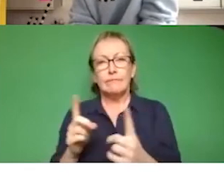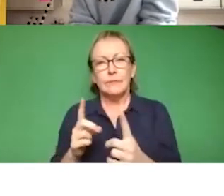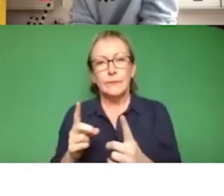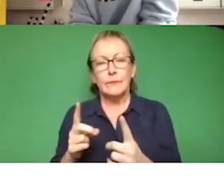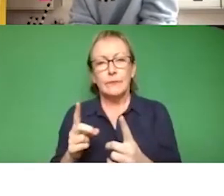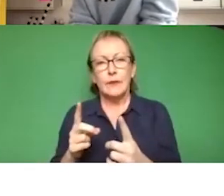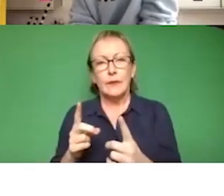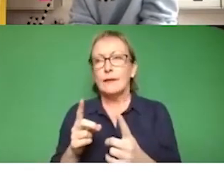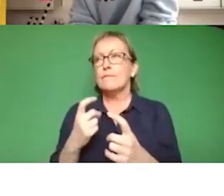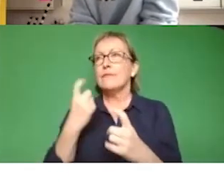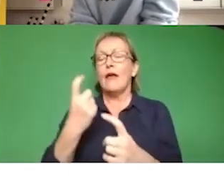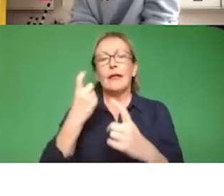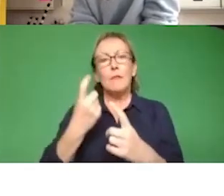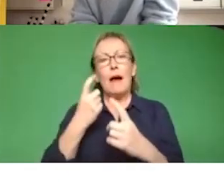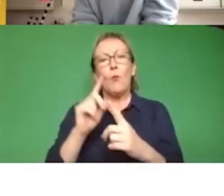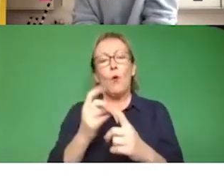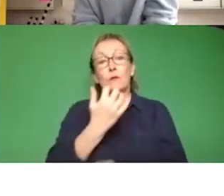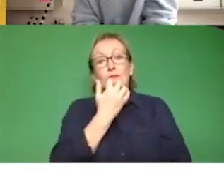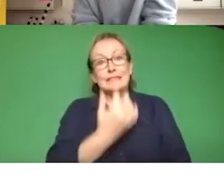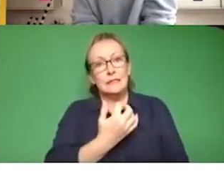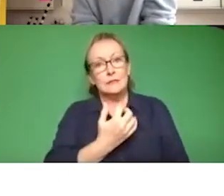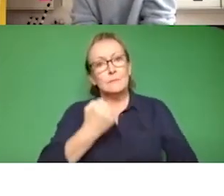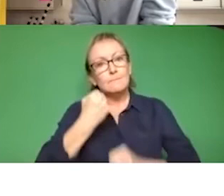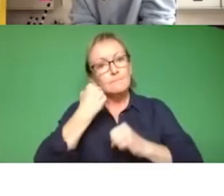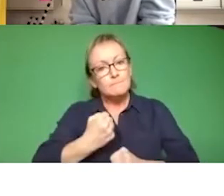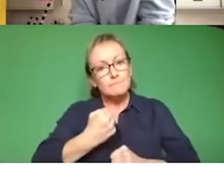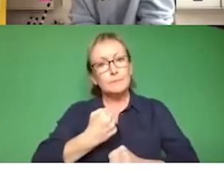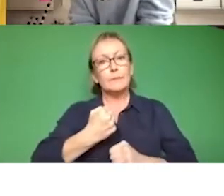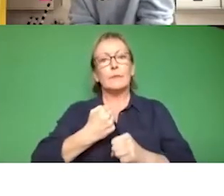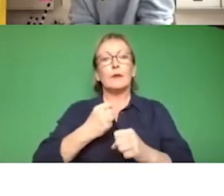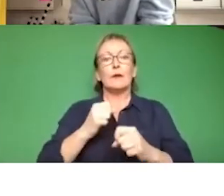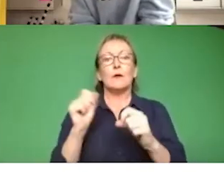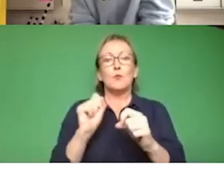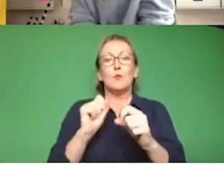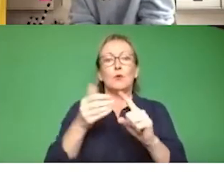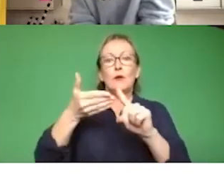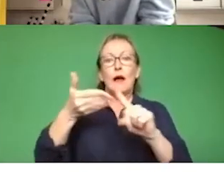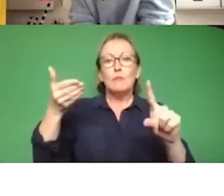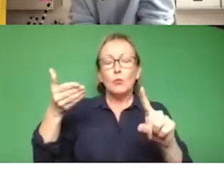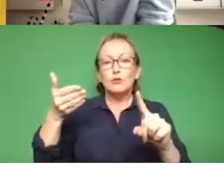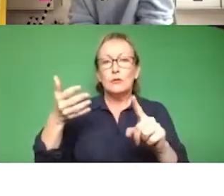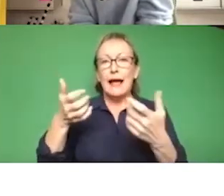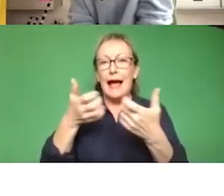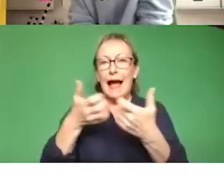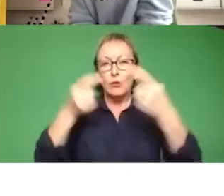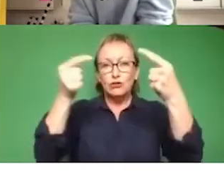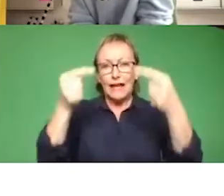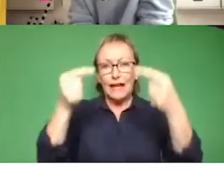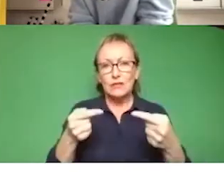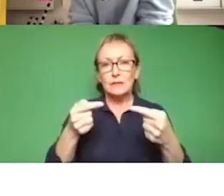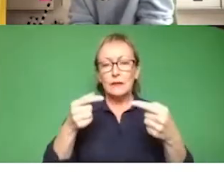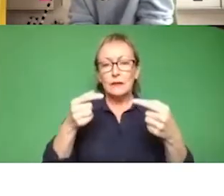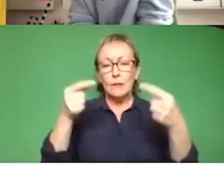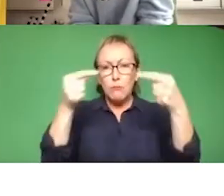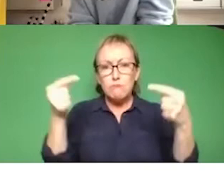I suppose thinking about resilience and thinking about creativity and approaching the challenges of